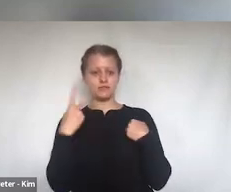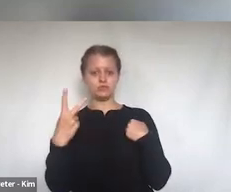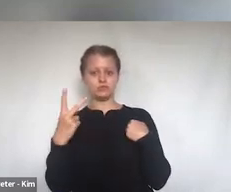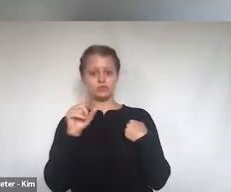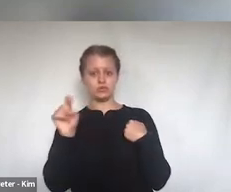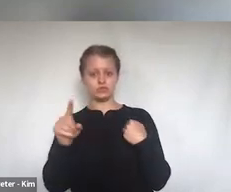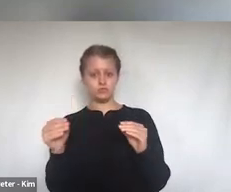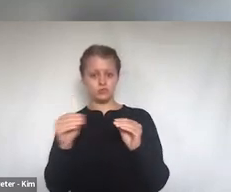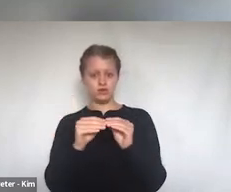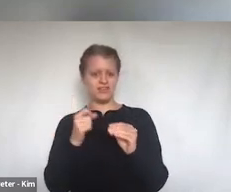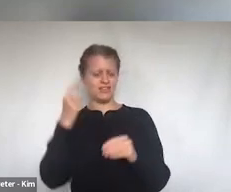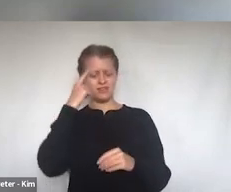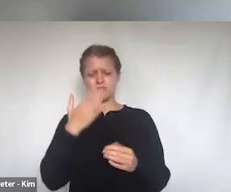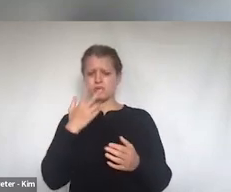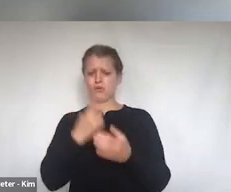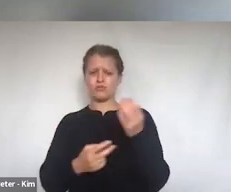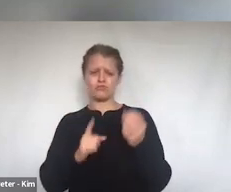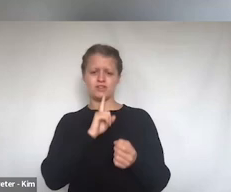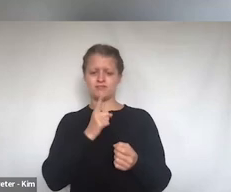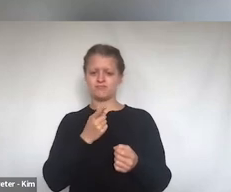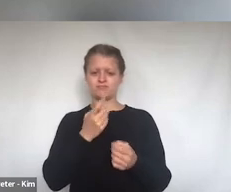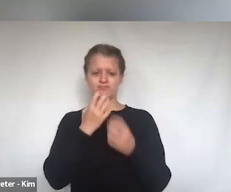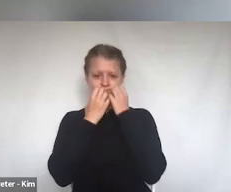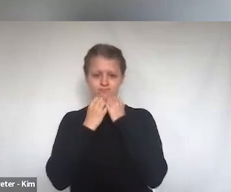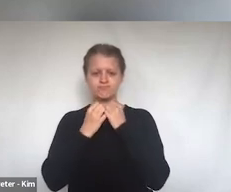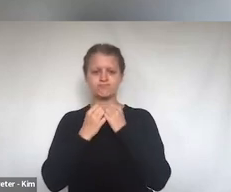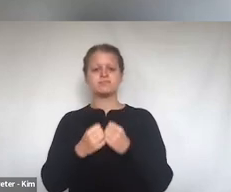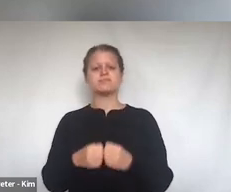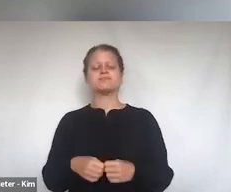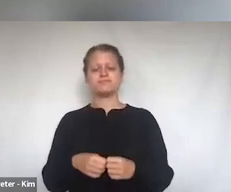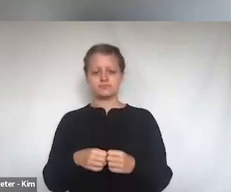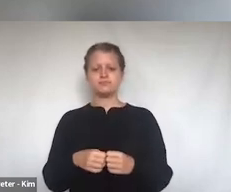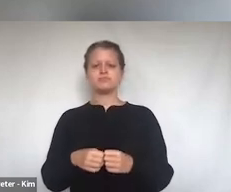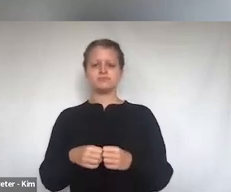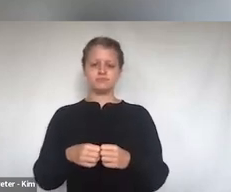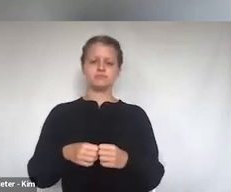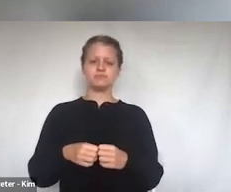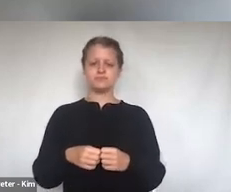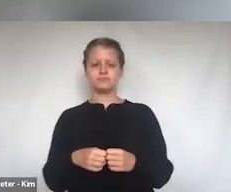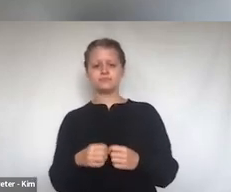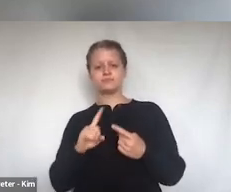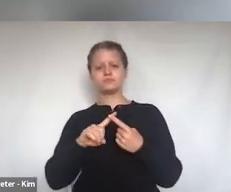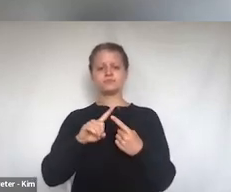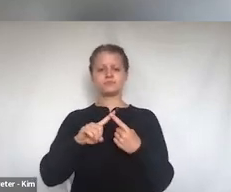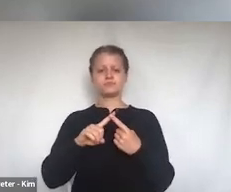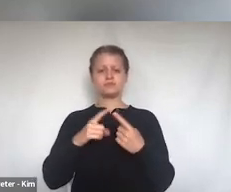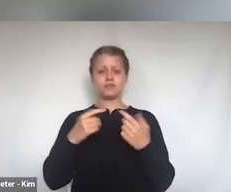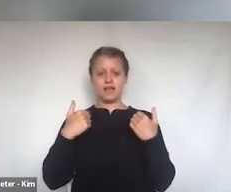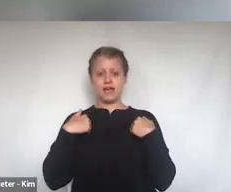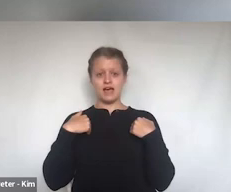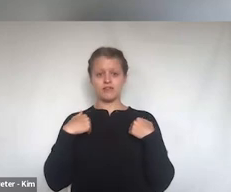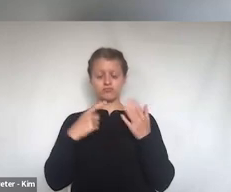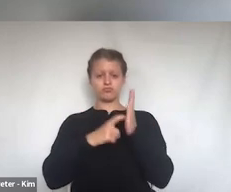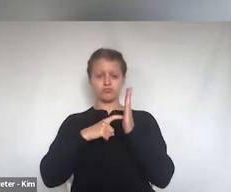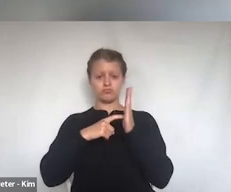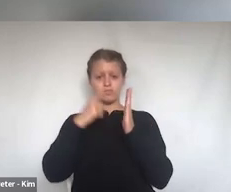they're both really good. We had another one from Mount Pleasant Neighborhood House here. Is there a requirement for air conditioning in long-term care